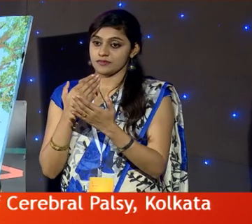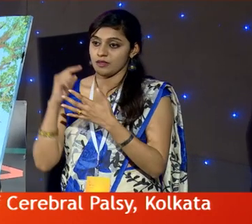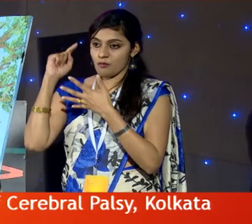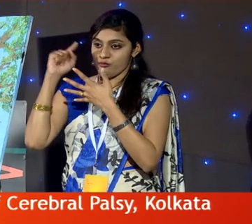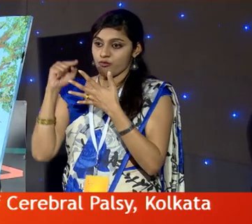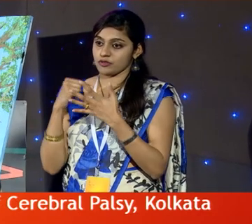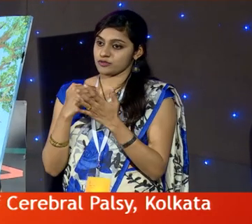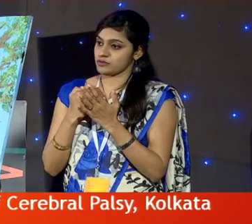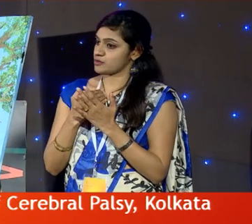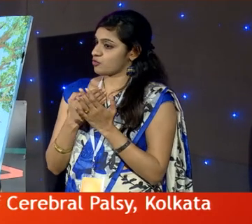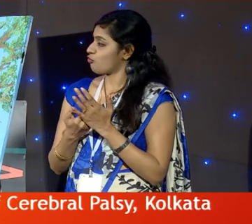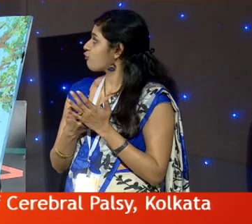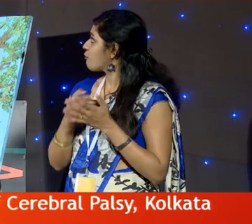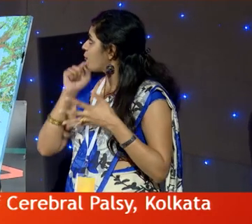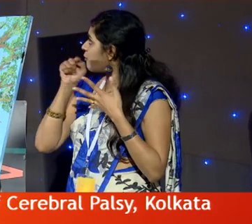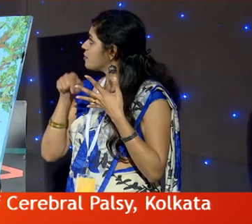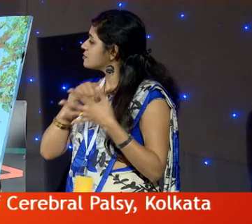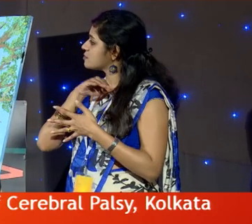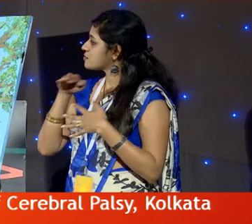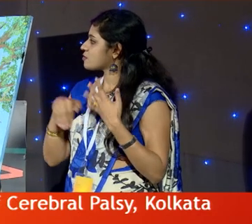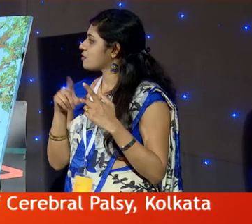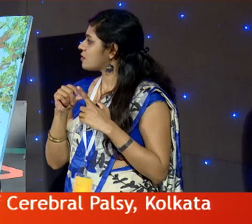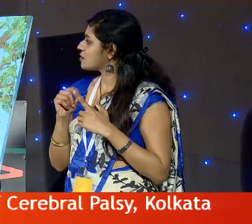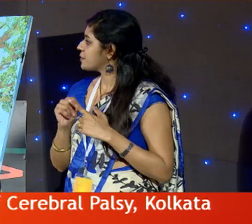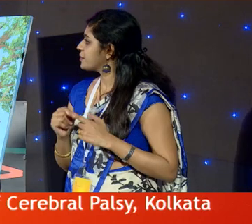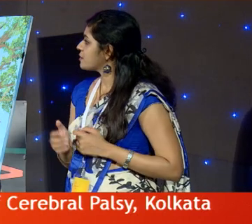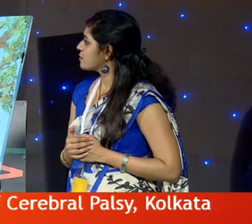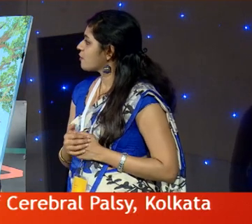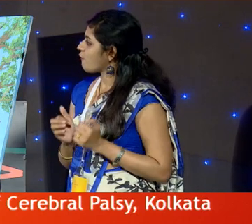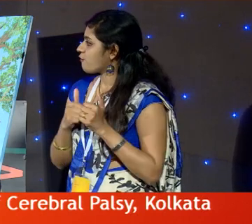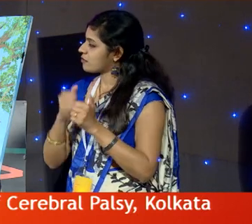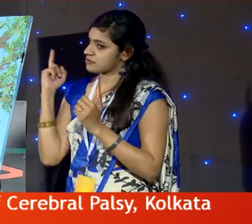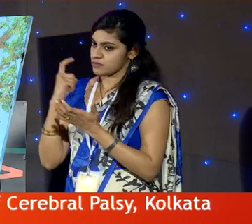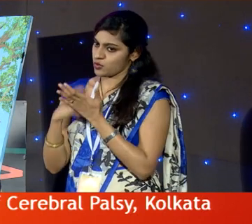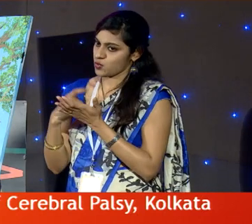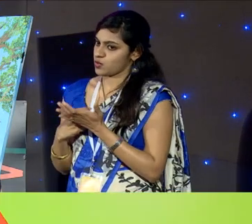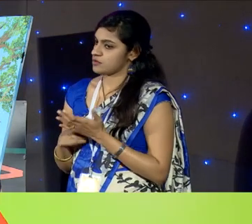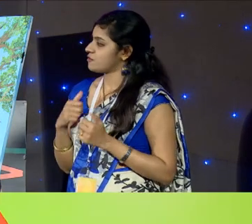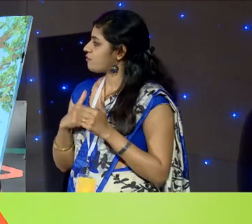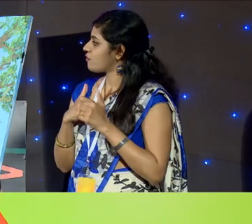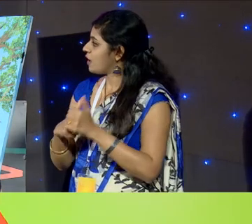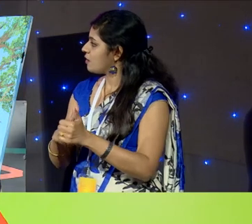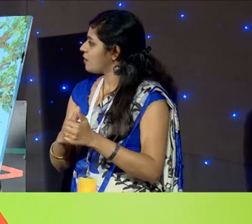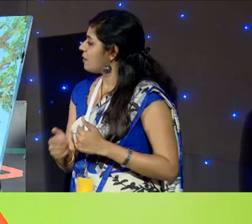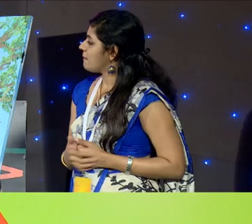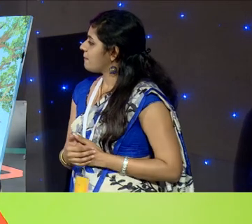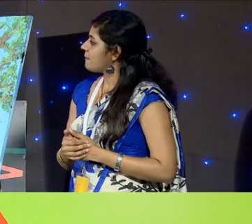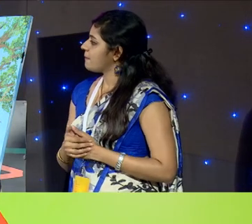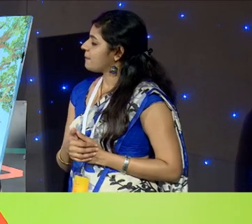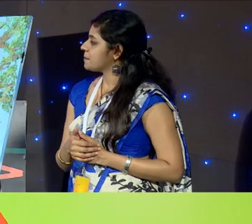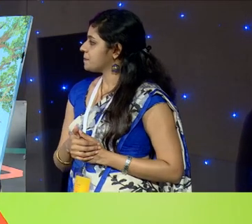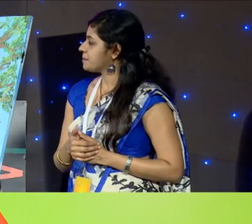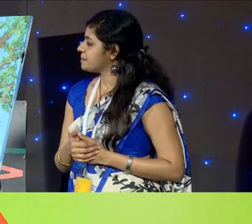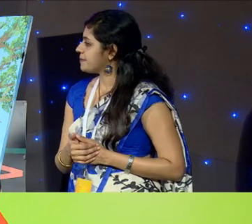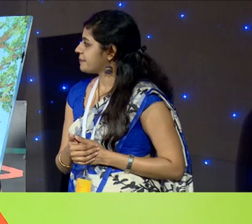Ability, Akshay Pratishthan, Bharatiya Vidya Bhavan, Blind People's Association, so on and so forth, and many more. But what I'm saying is, as